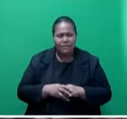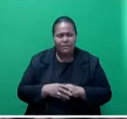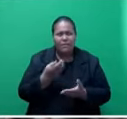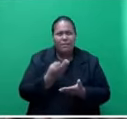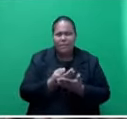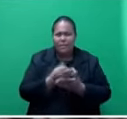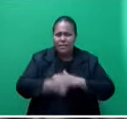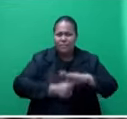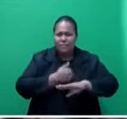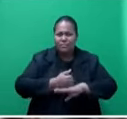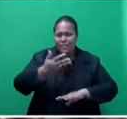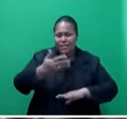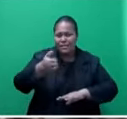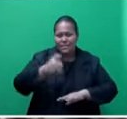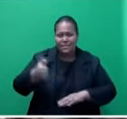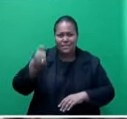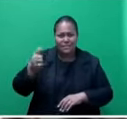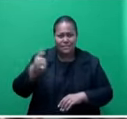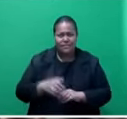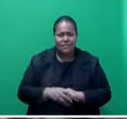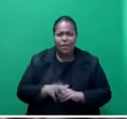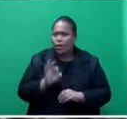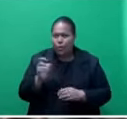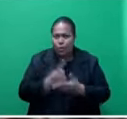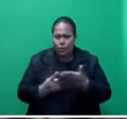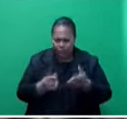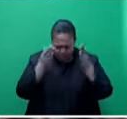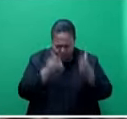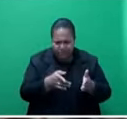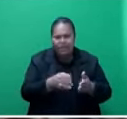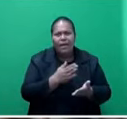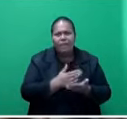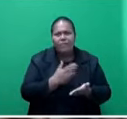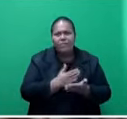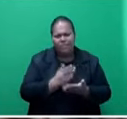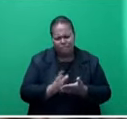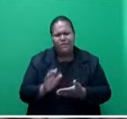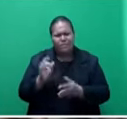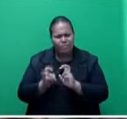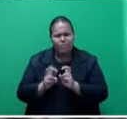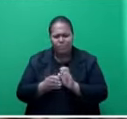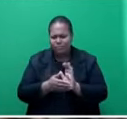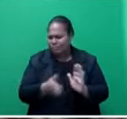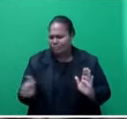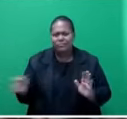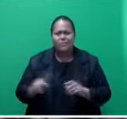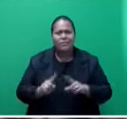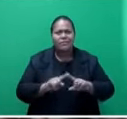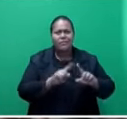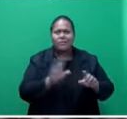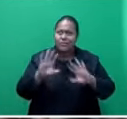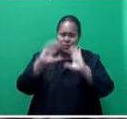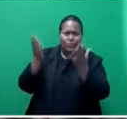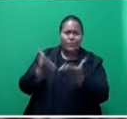in 1966. This is also not only unique to FNPF, it is a common problem seen across many superannuation funds around the world and